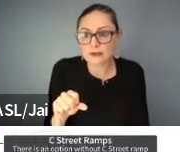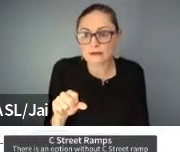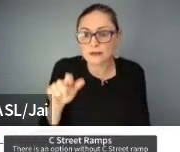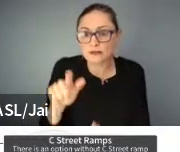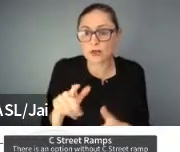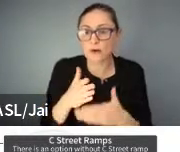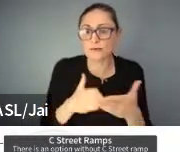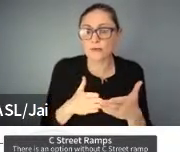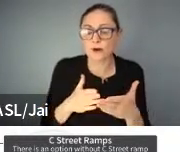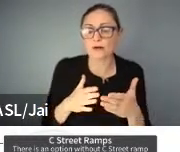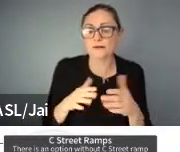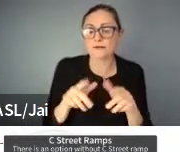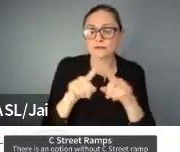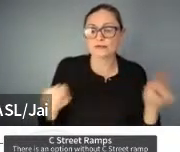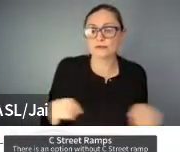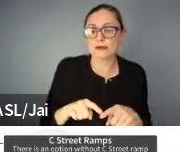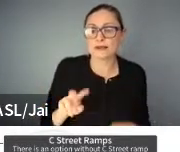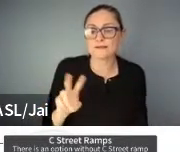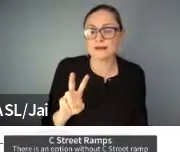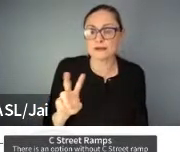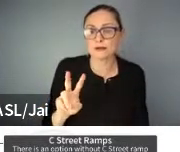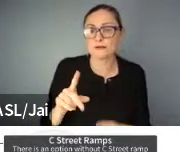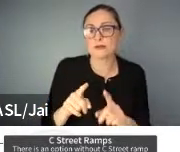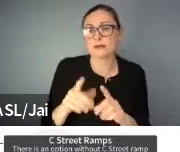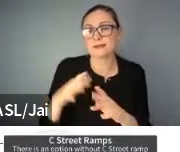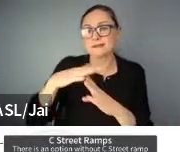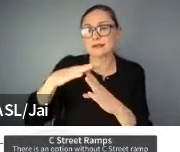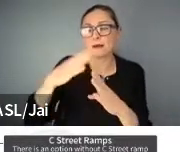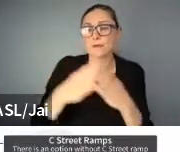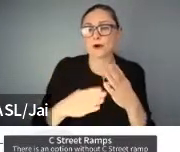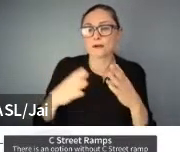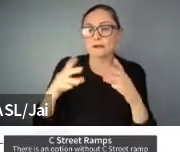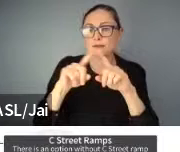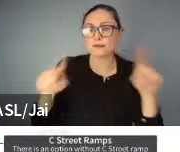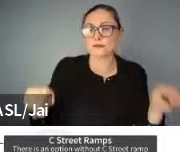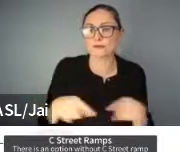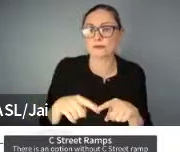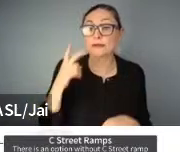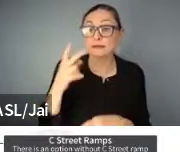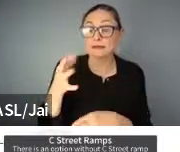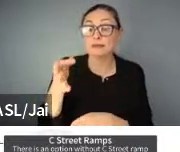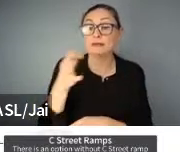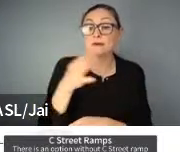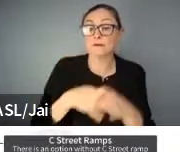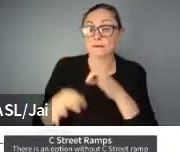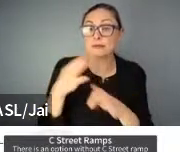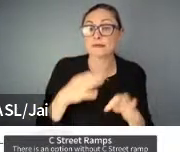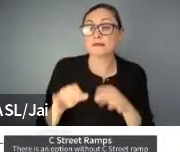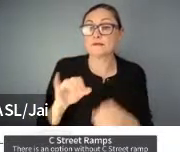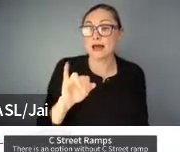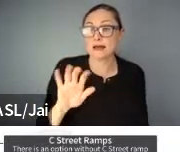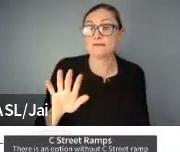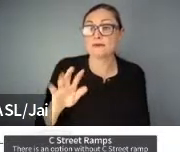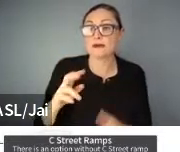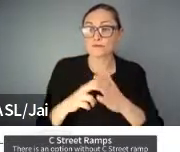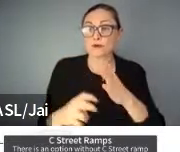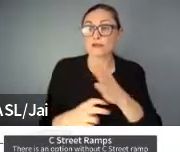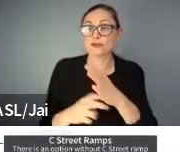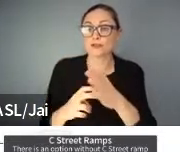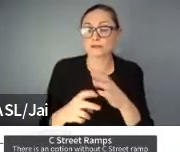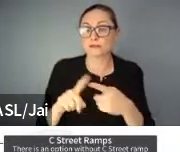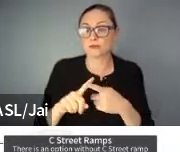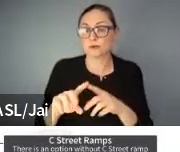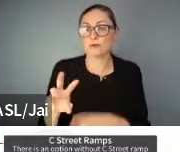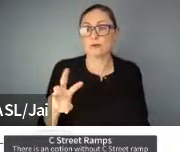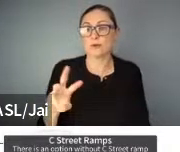screen, and Vancouver in the upper portion of the screen. You see the replacement of the I-5 bridges to the west,